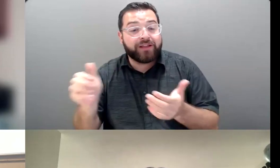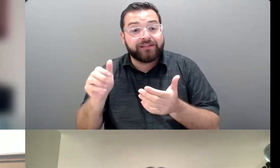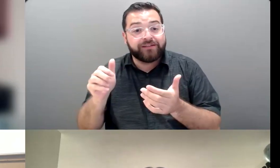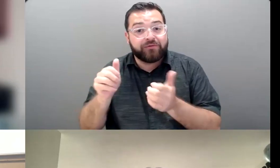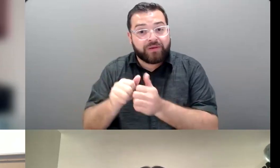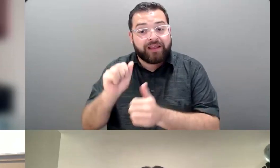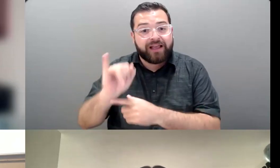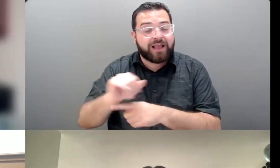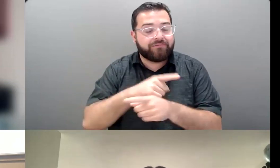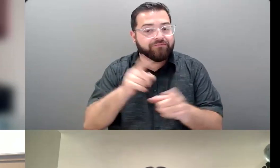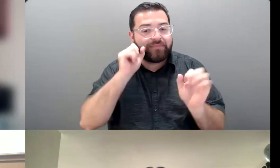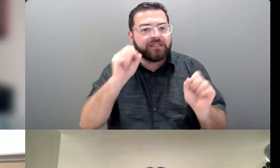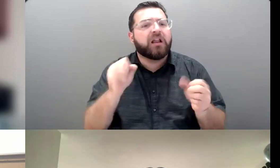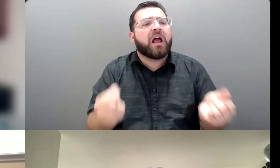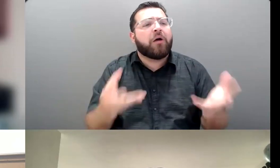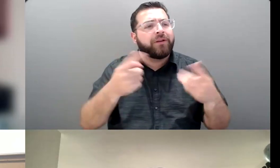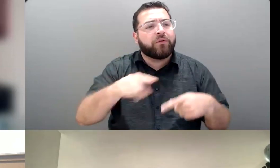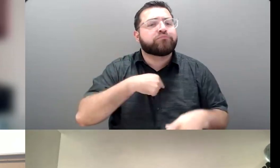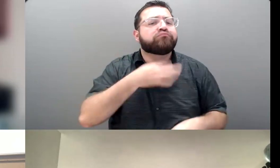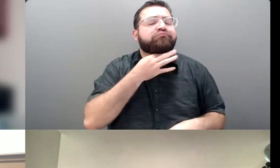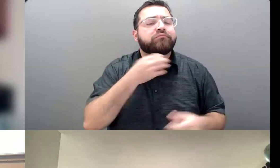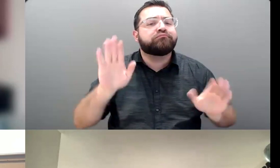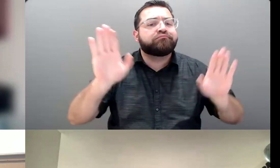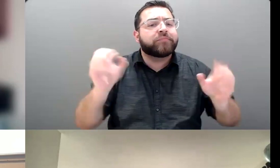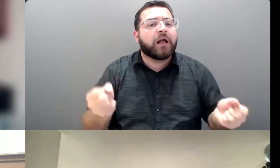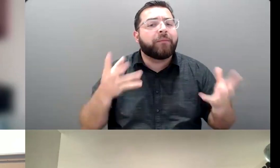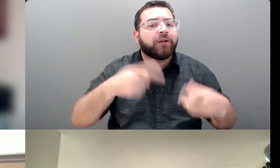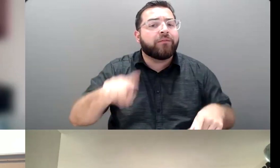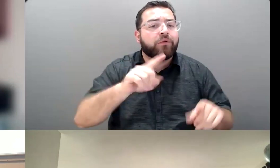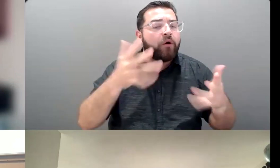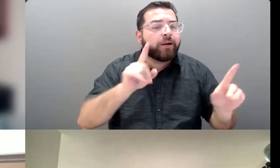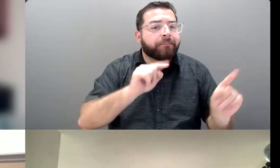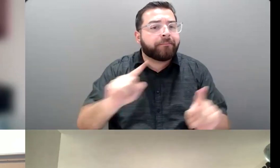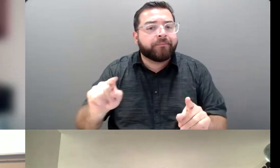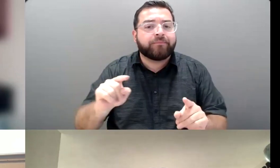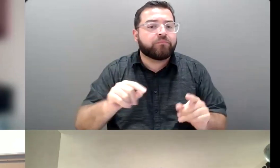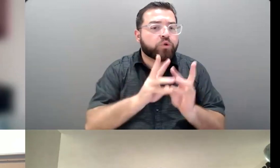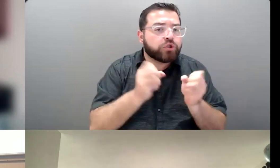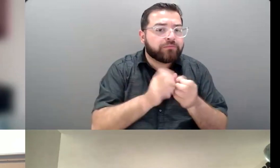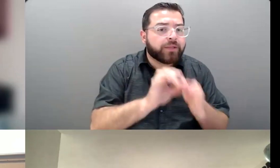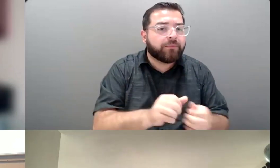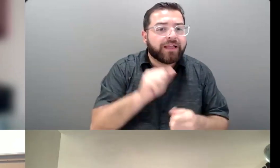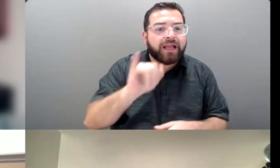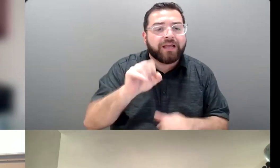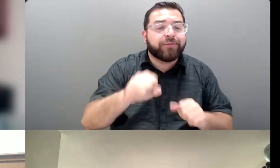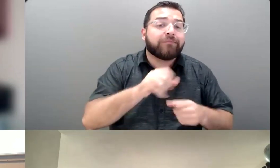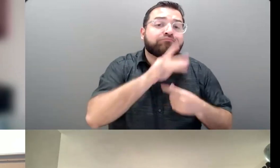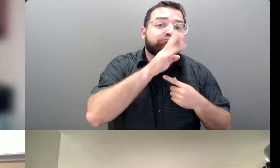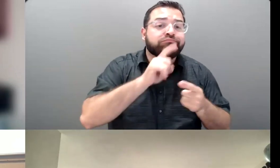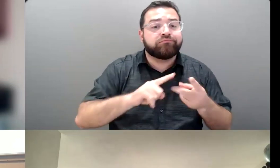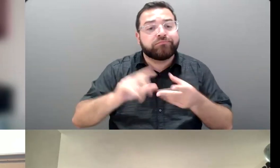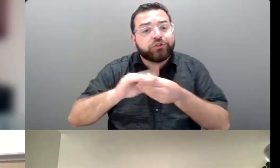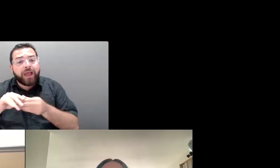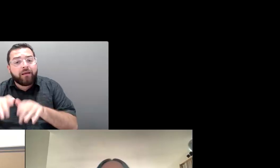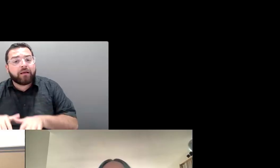have been amazed. How many of you, I'm just curious, have been to how many workshops? You can either unmute or throw it in the chat. I'm curious about if